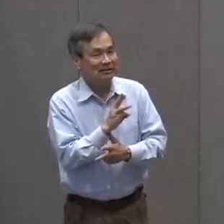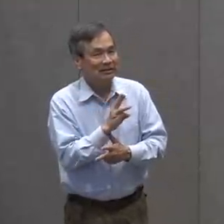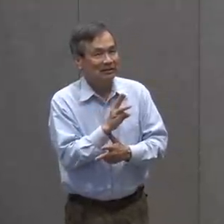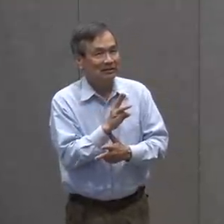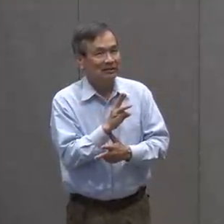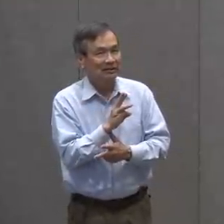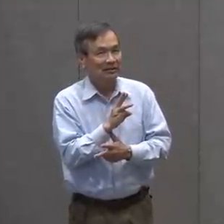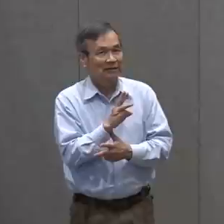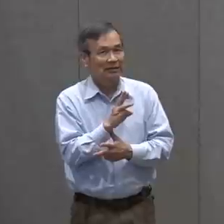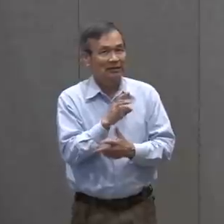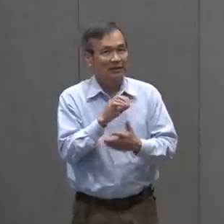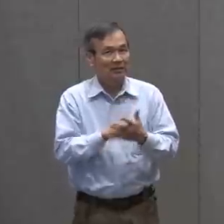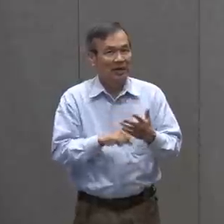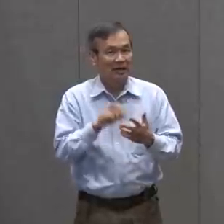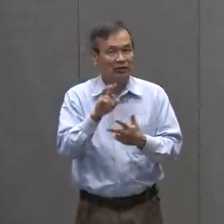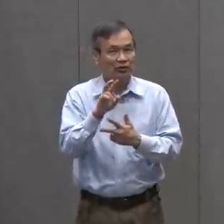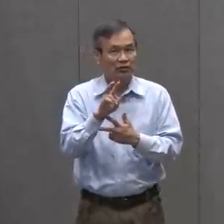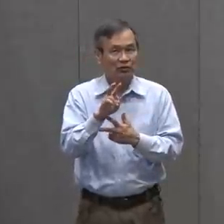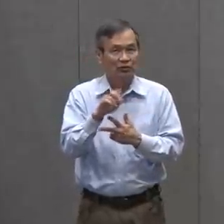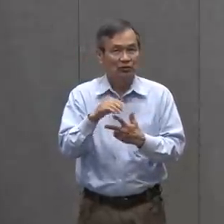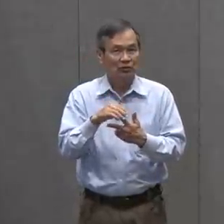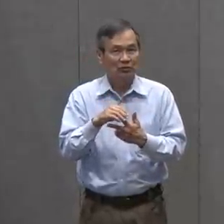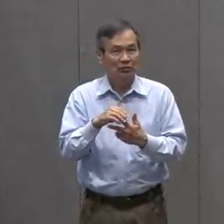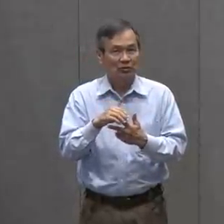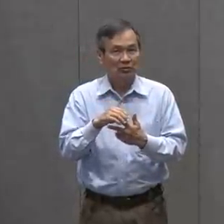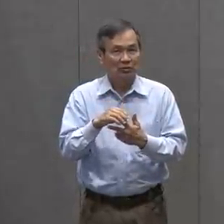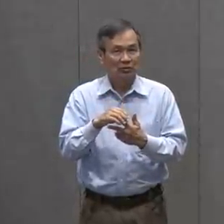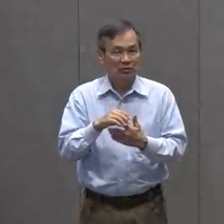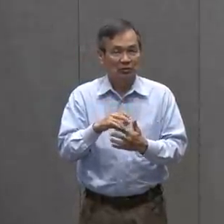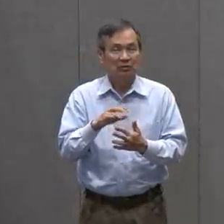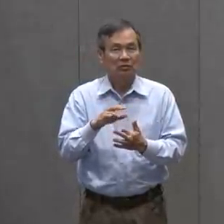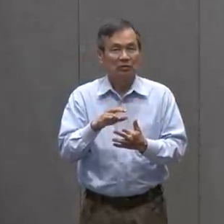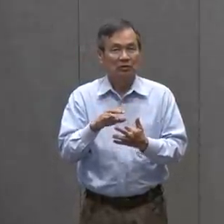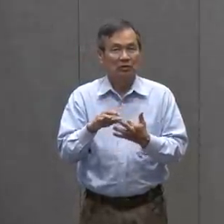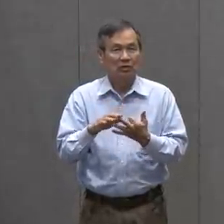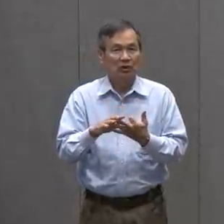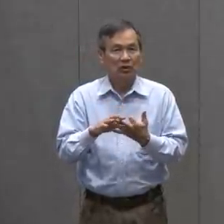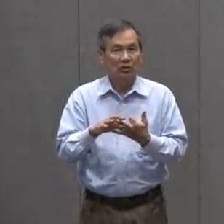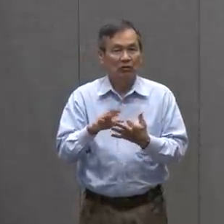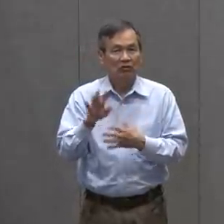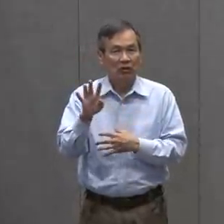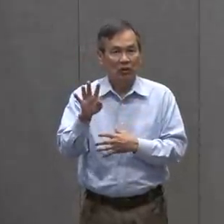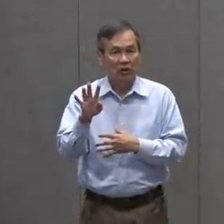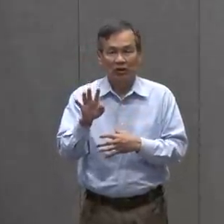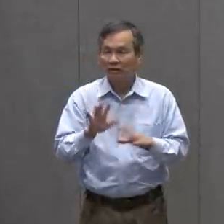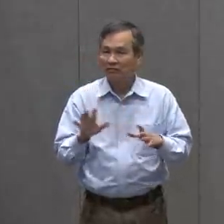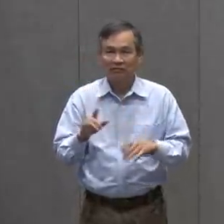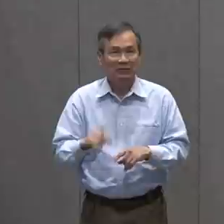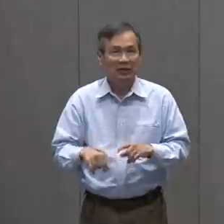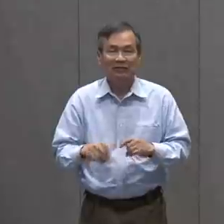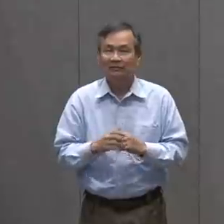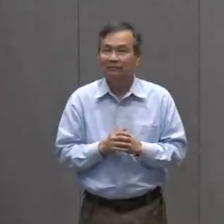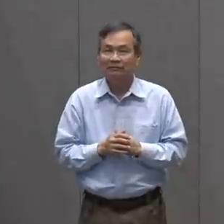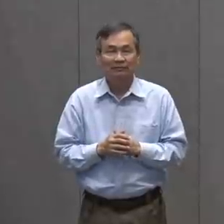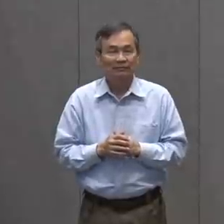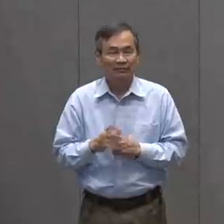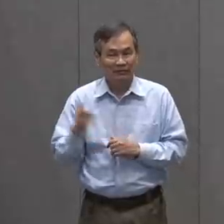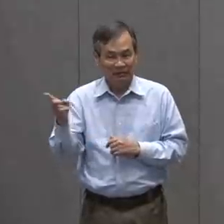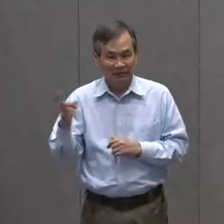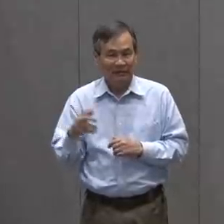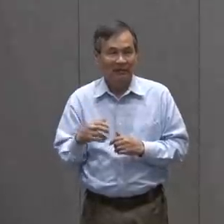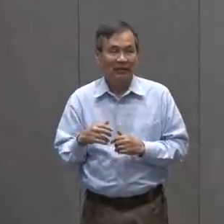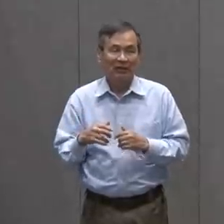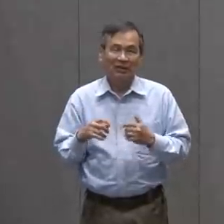minus 2 is 4. Plus 1 would be 5. She's got that. So let's